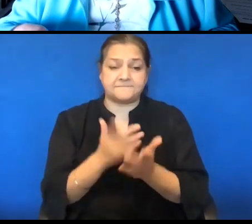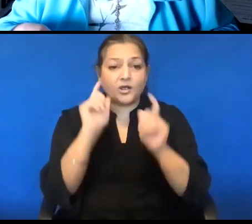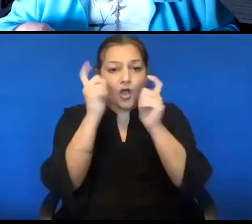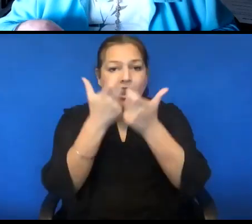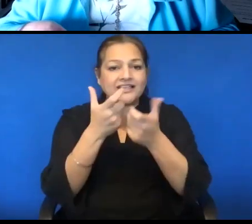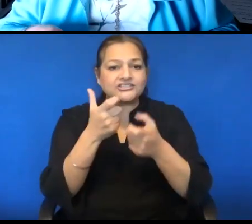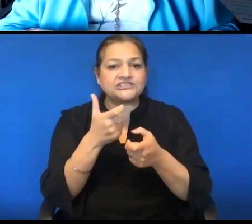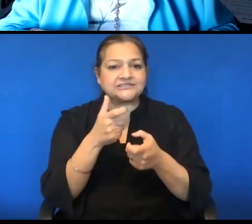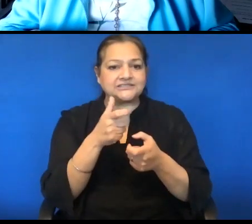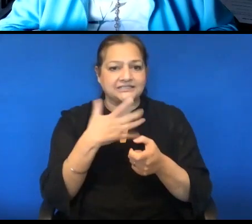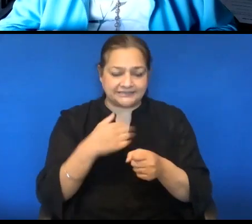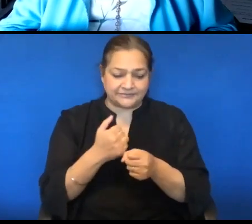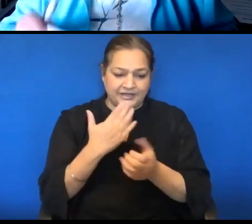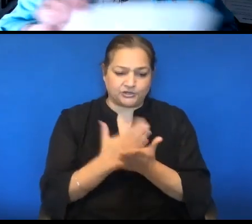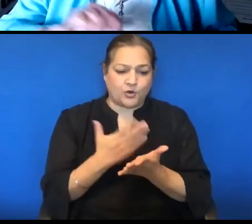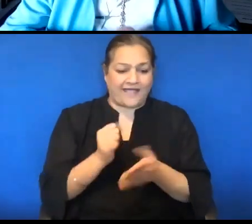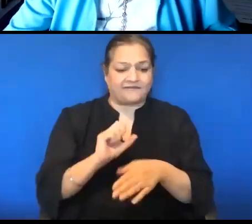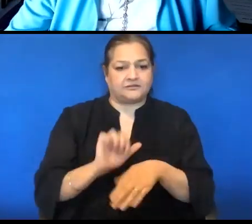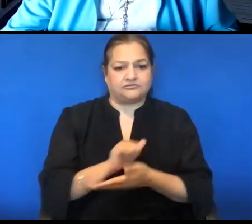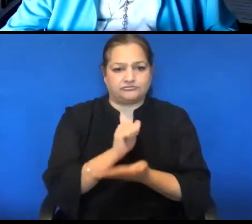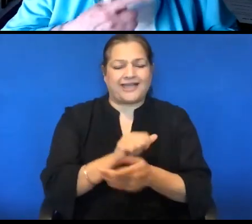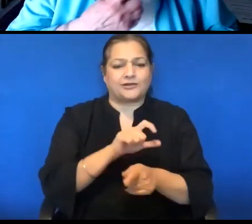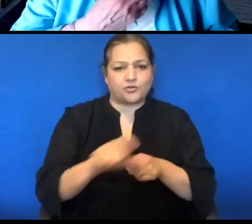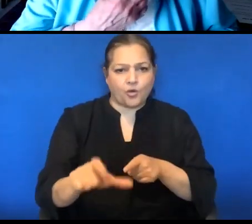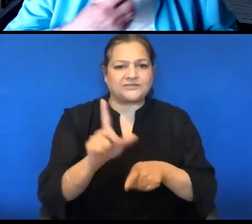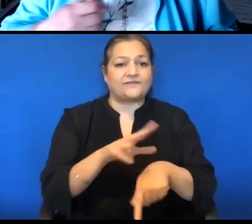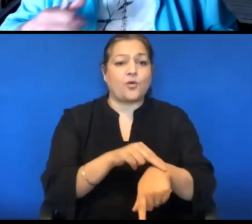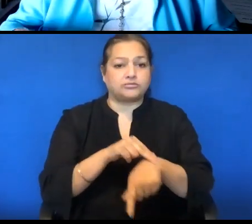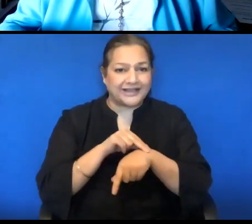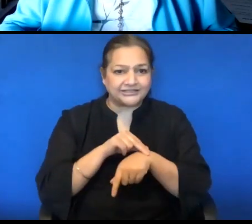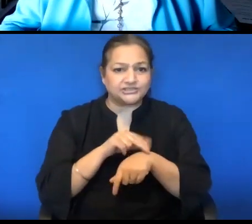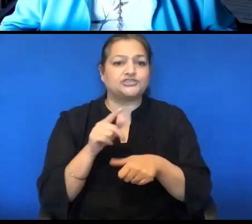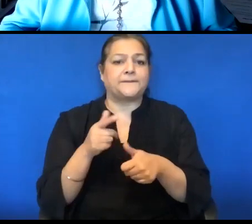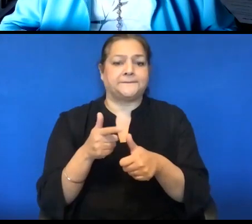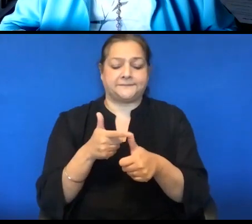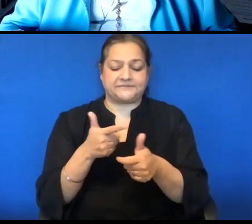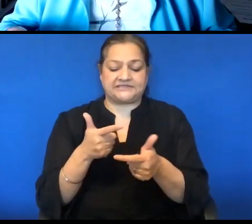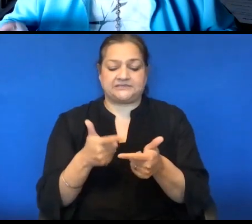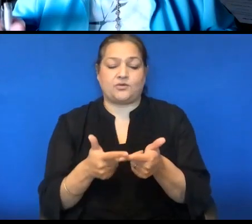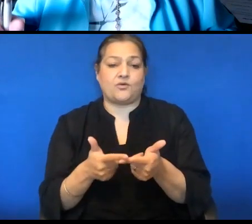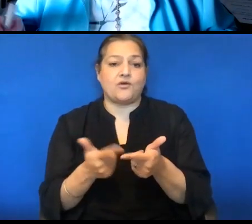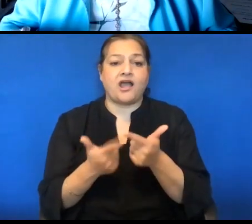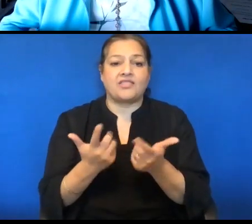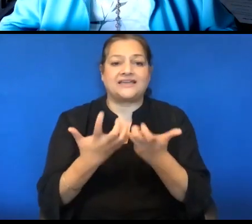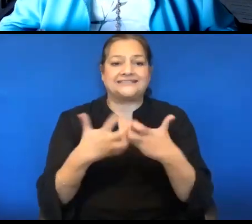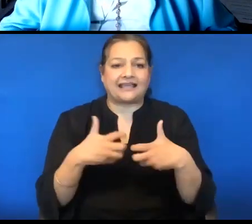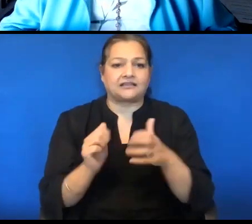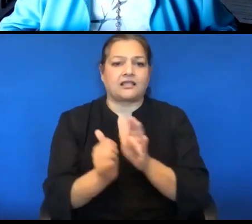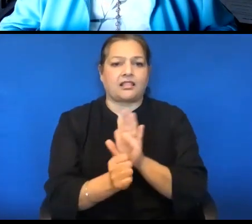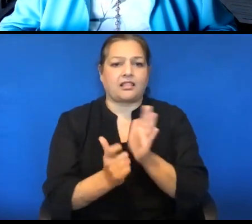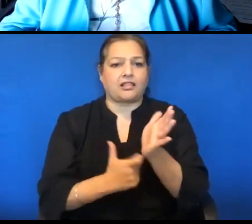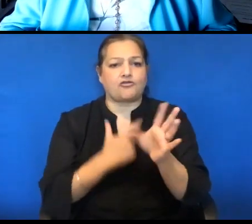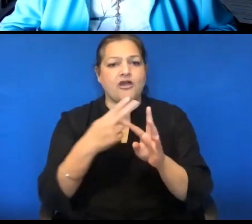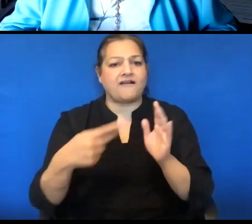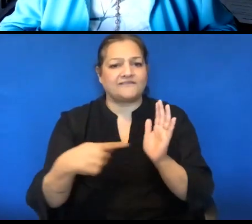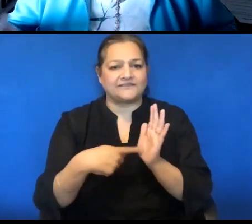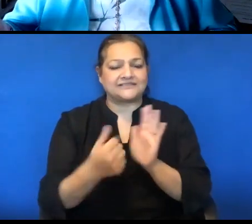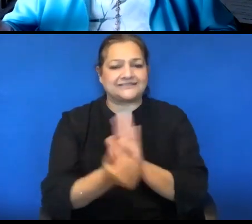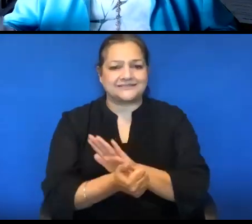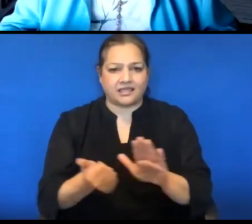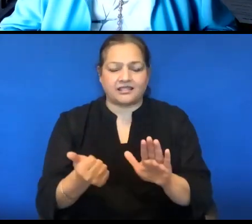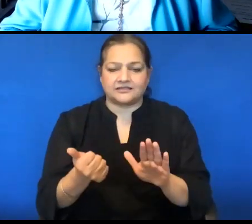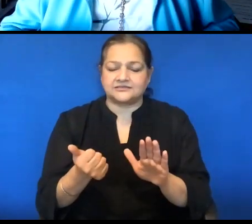the courses for apprenticeships, for, you know, other technical and craft skills, so that they